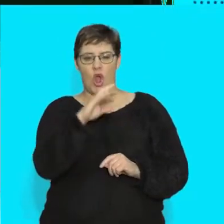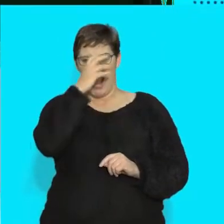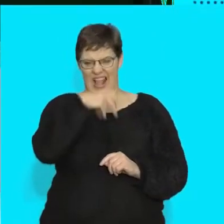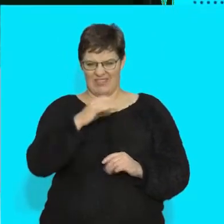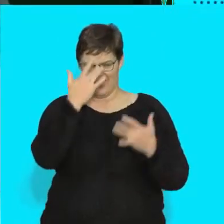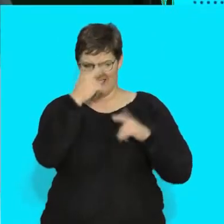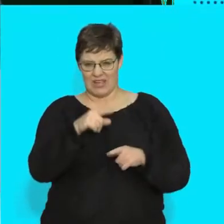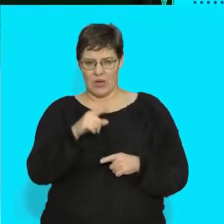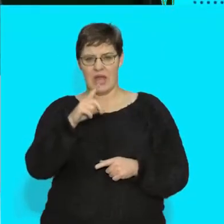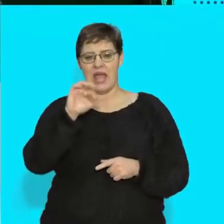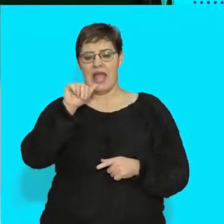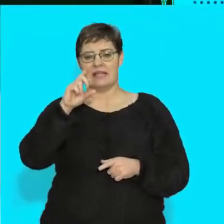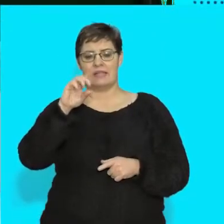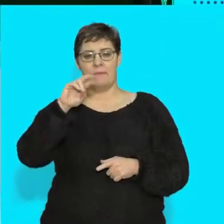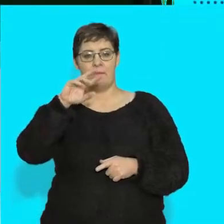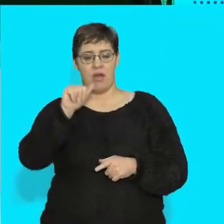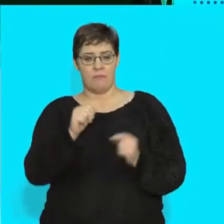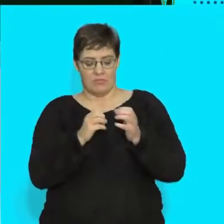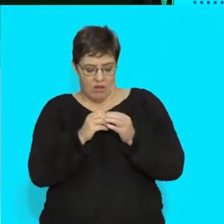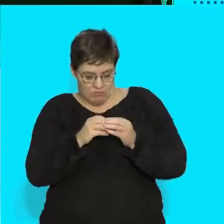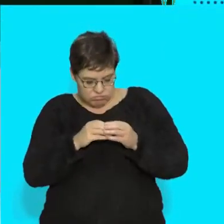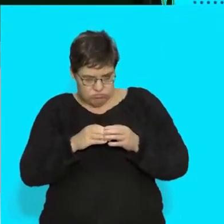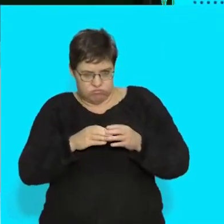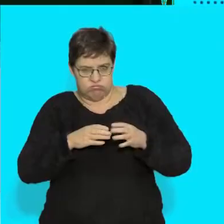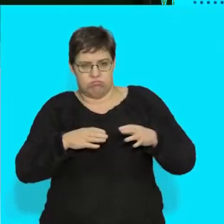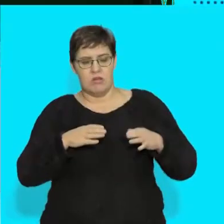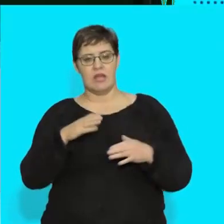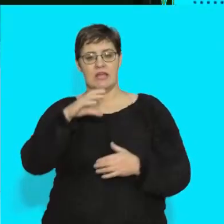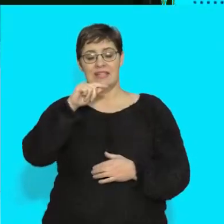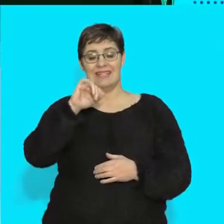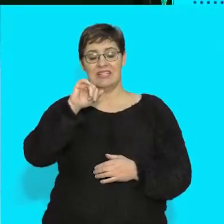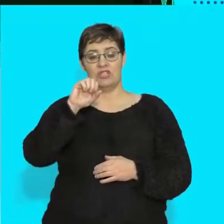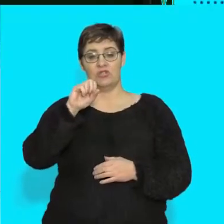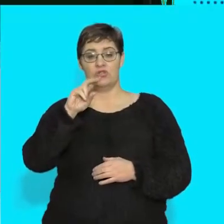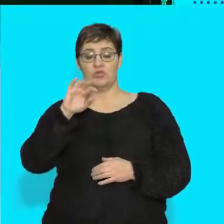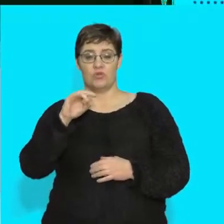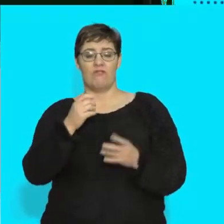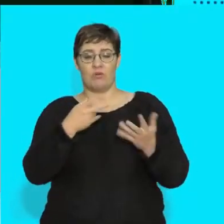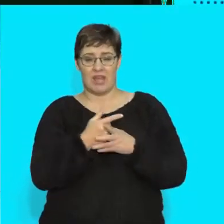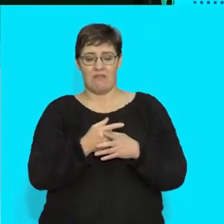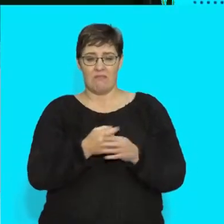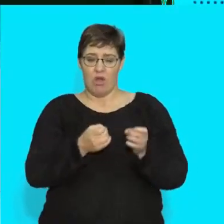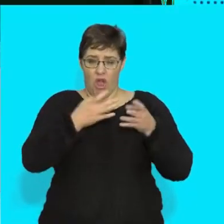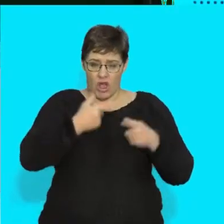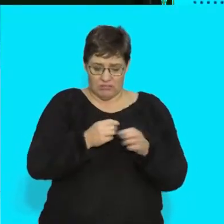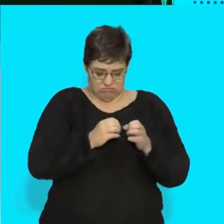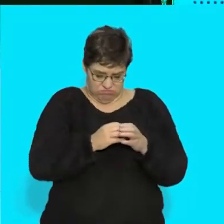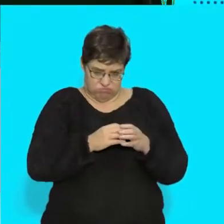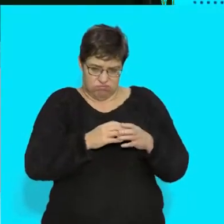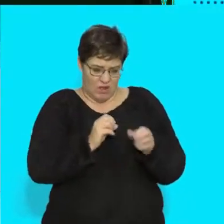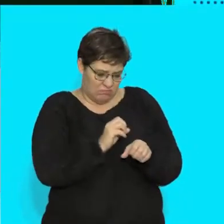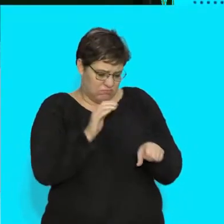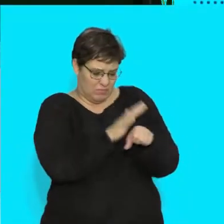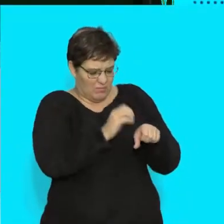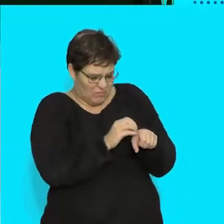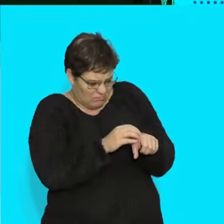edema. Edema is the swelling of the tissue fluid, right? When you get hurt and your body swells, that's what happens, is the tissue